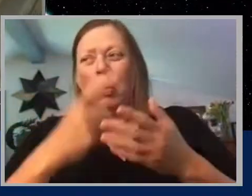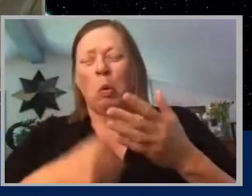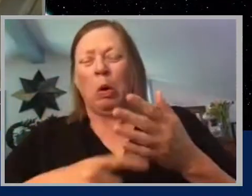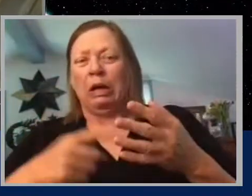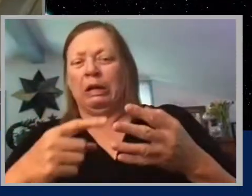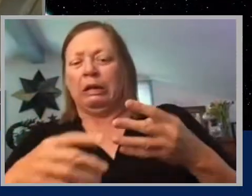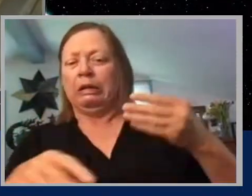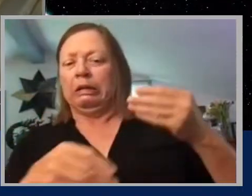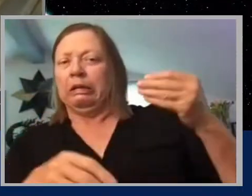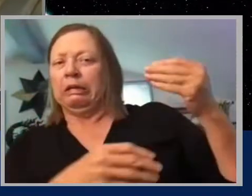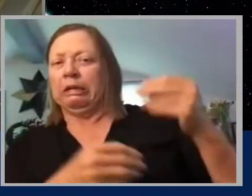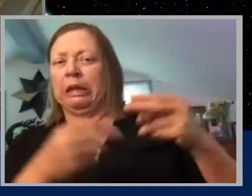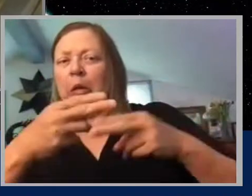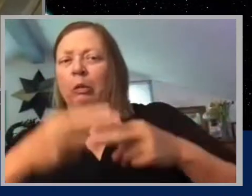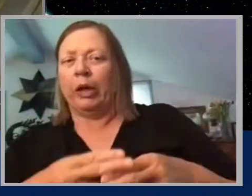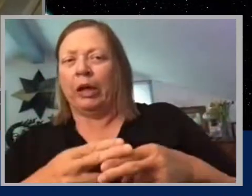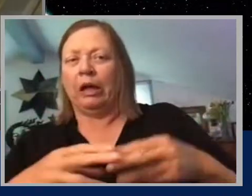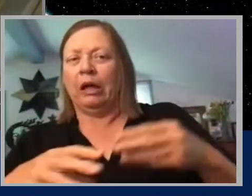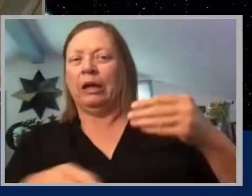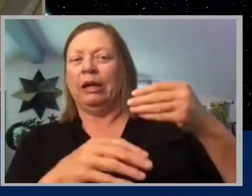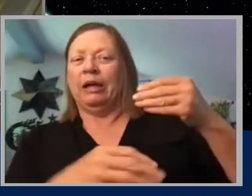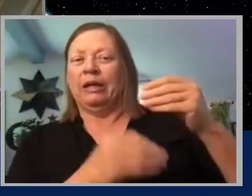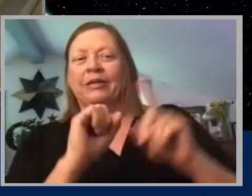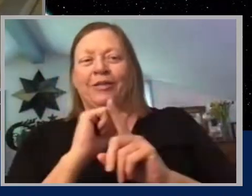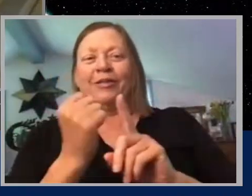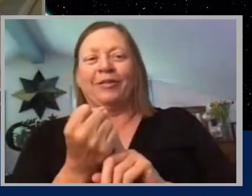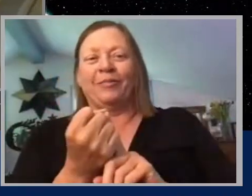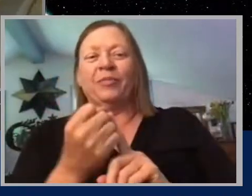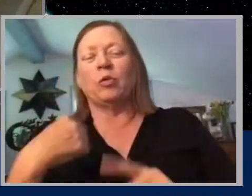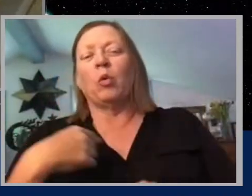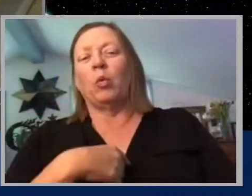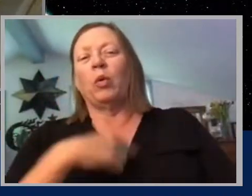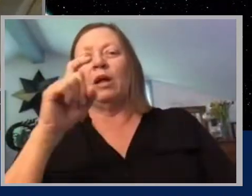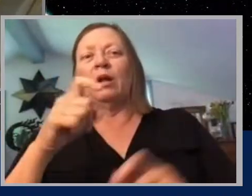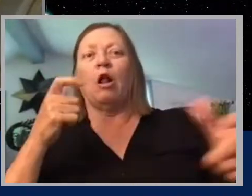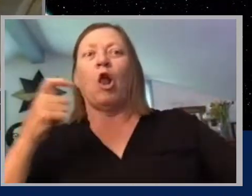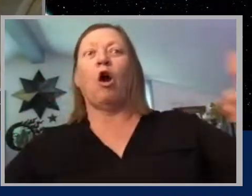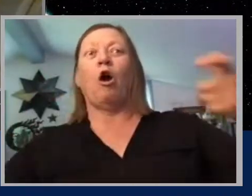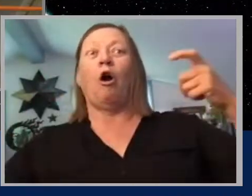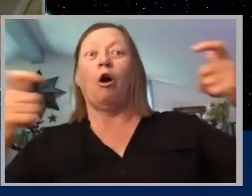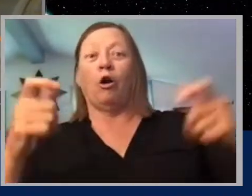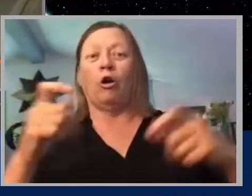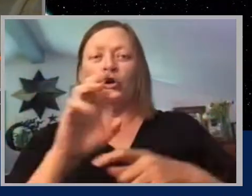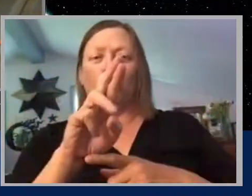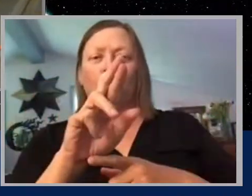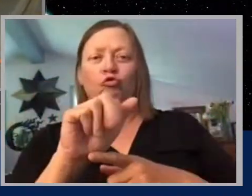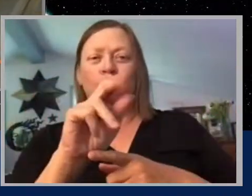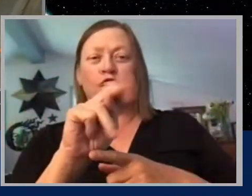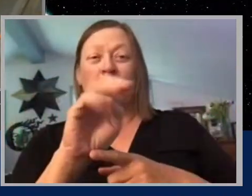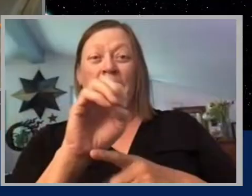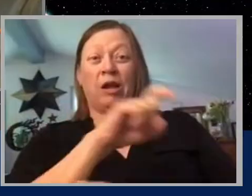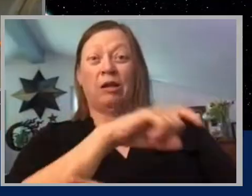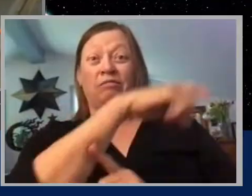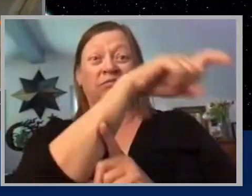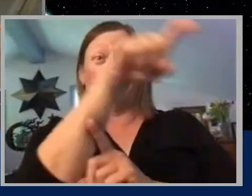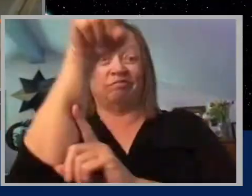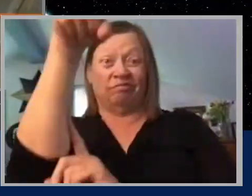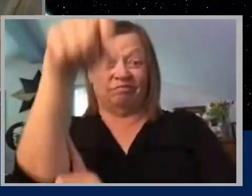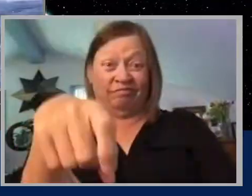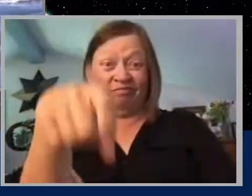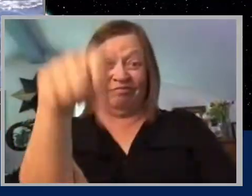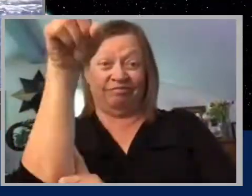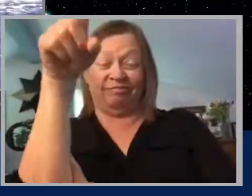contingency scenario, but we would need a very large crane ship out there to go get it. The LPD ship